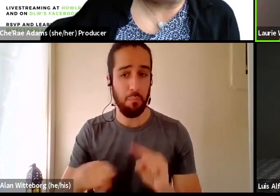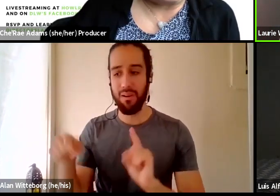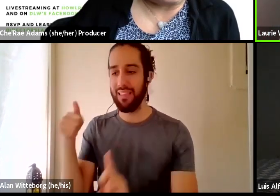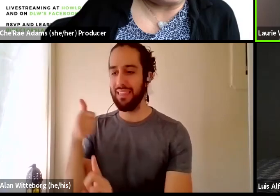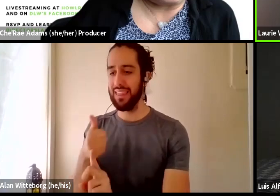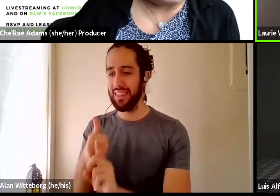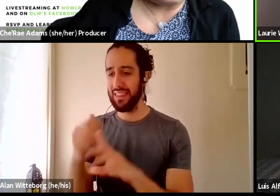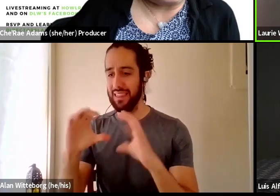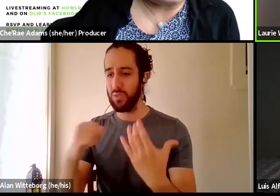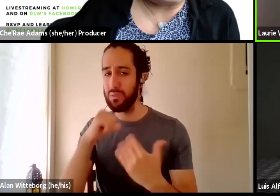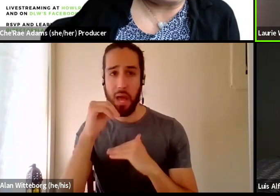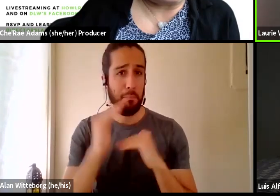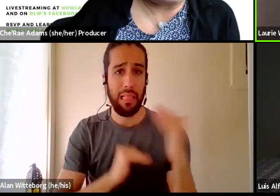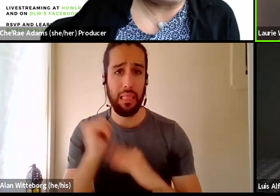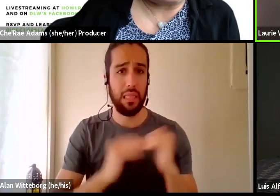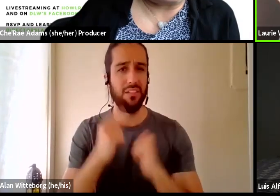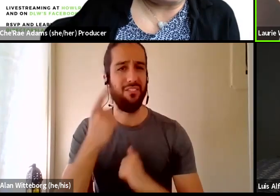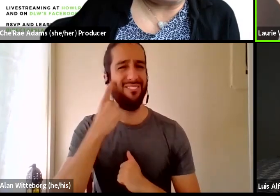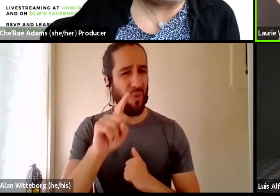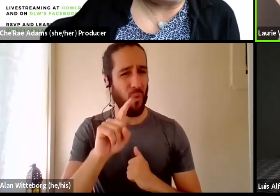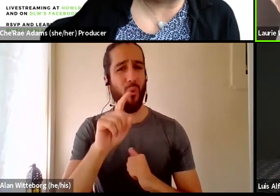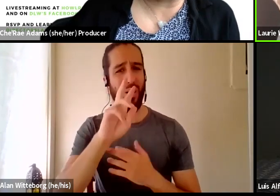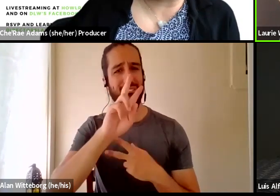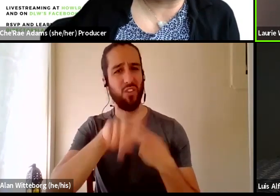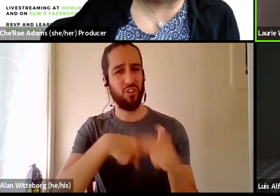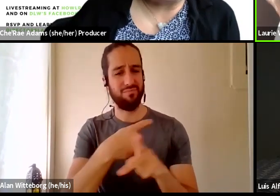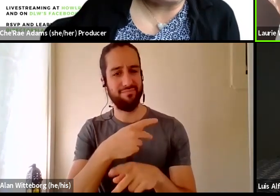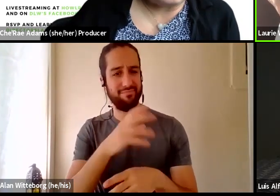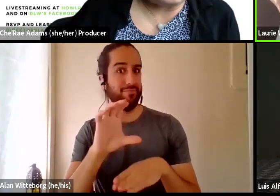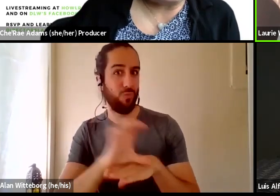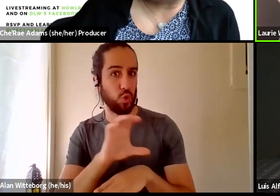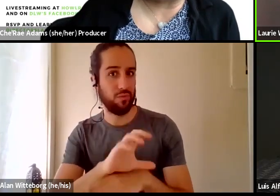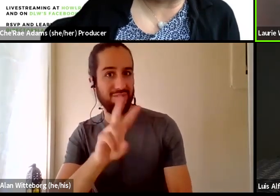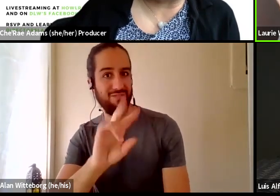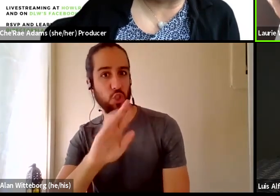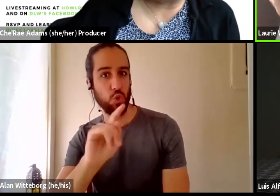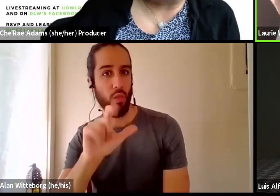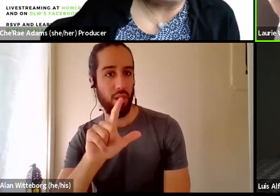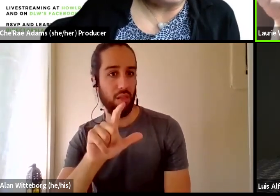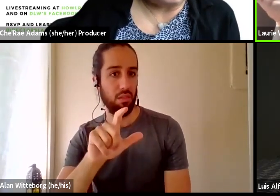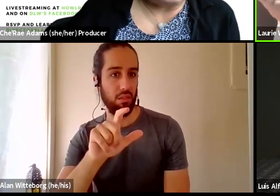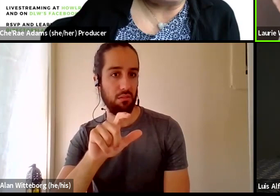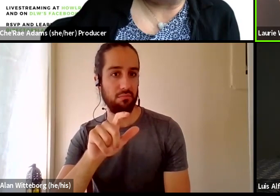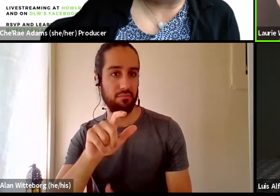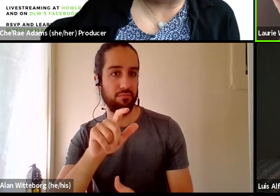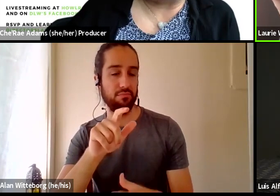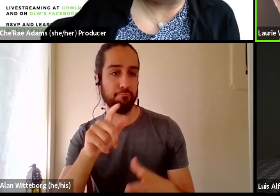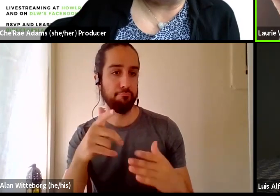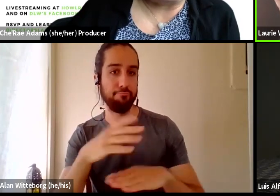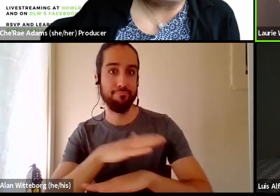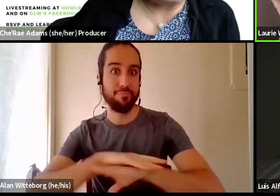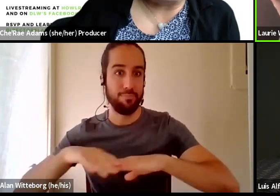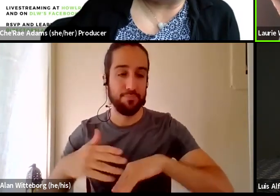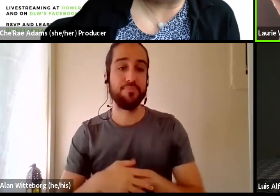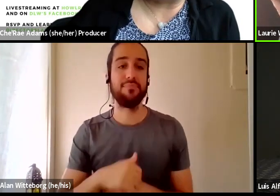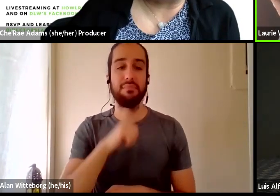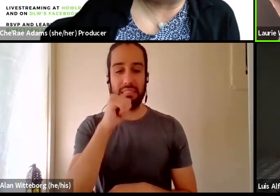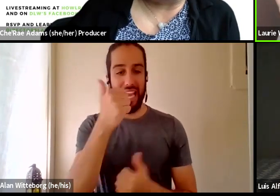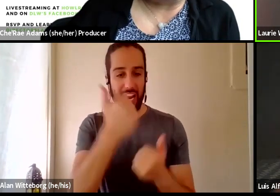for a virtual landscape. And not everybody had the capacity